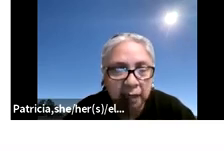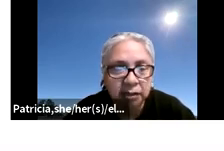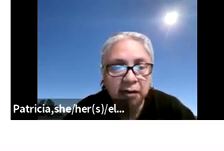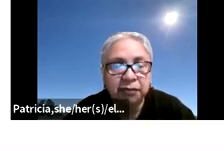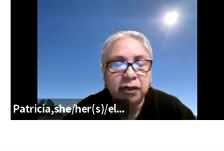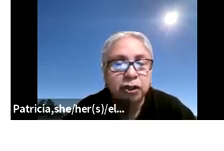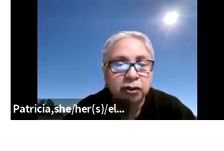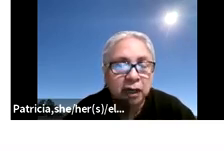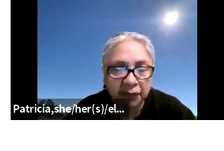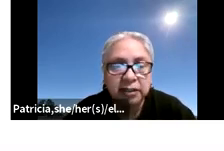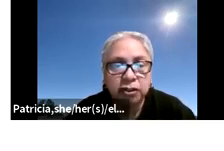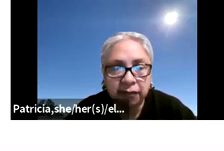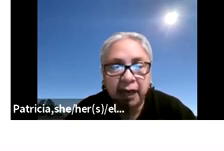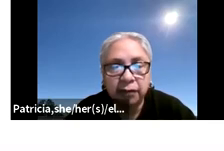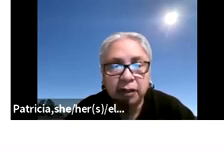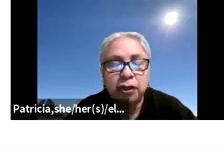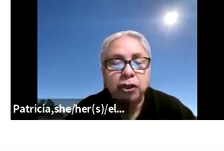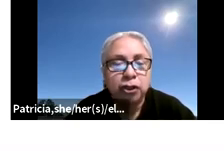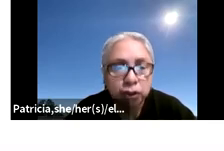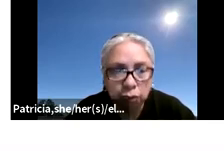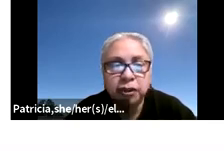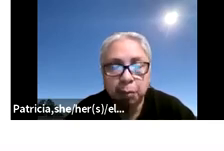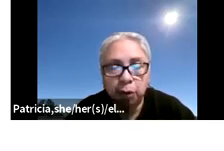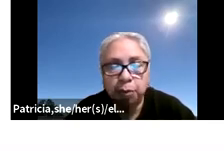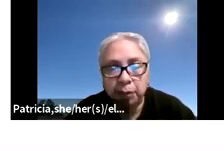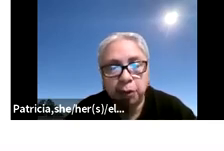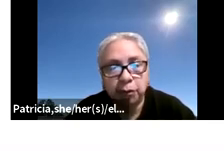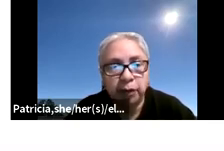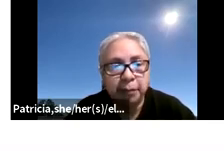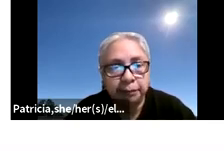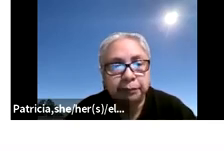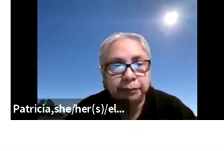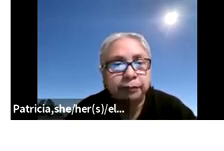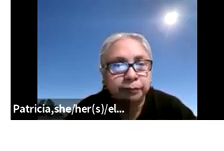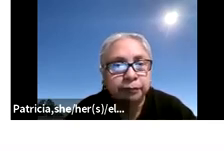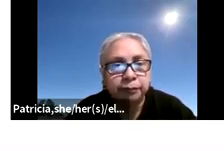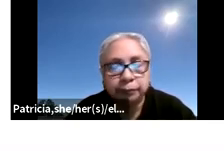warm handoff of that survivor to the appropriate program.